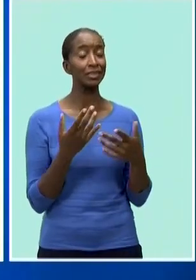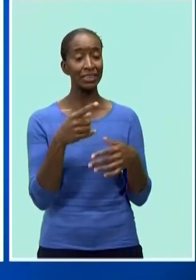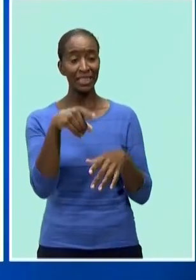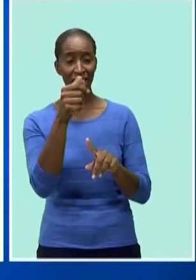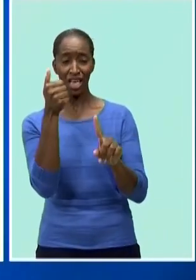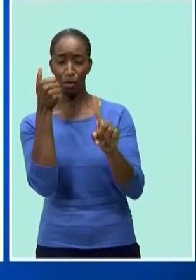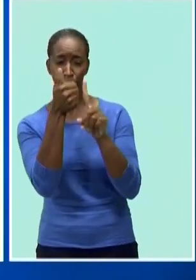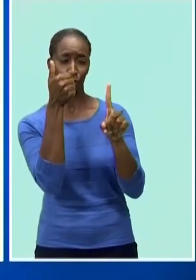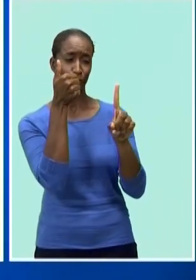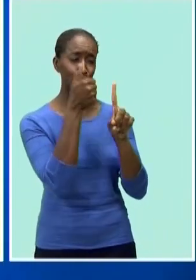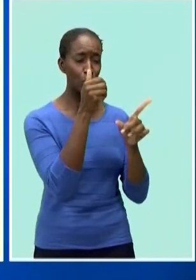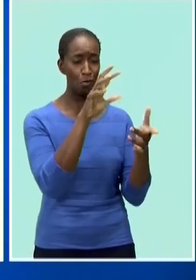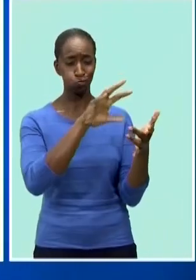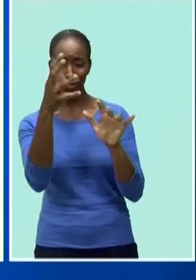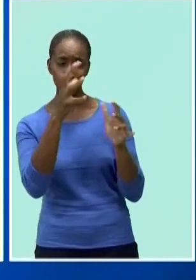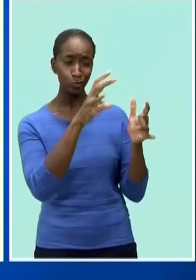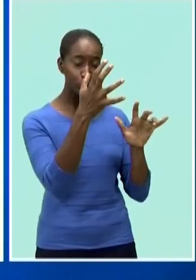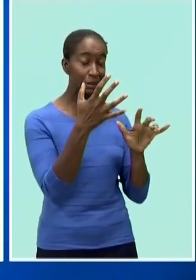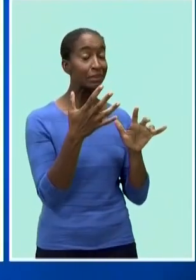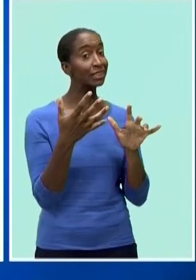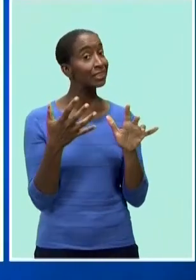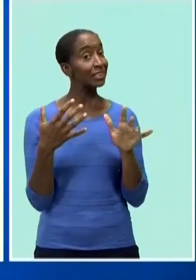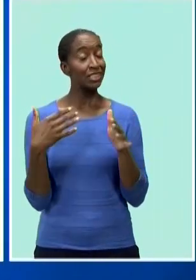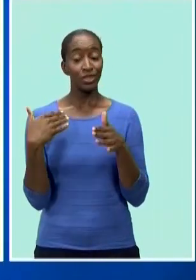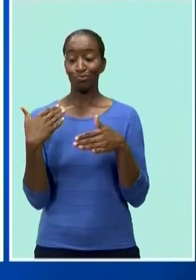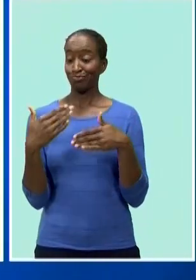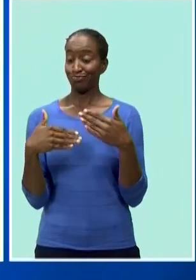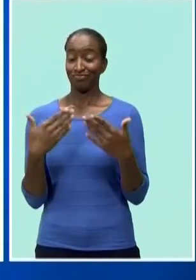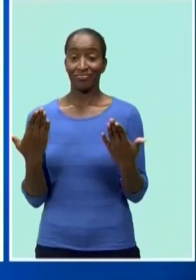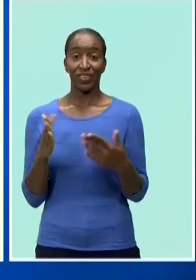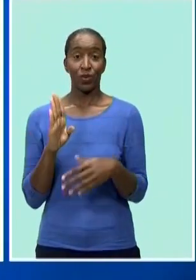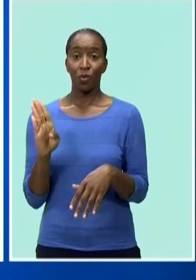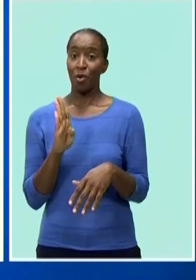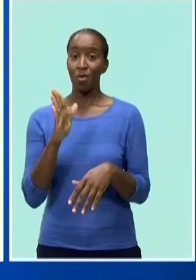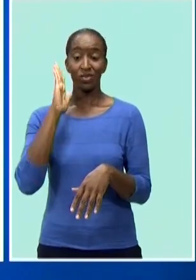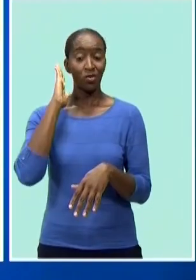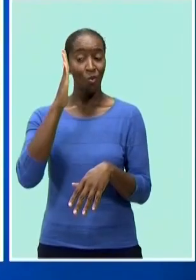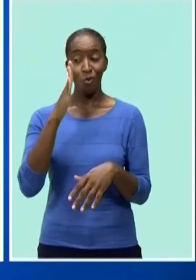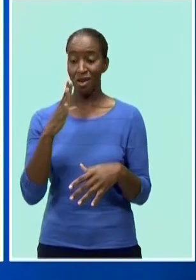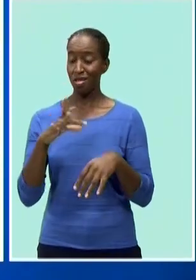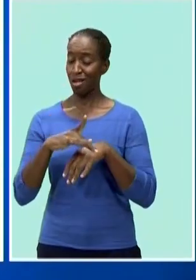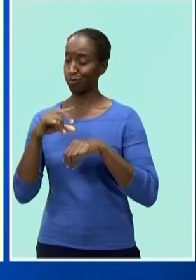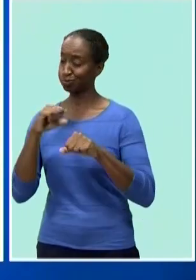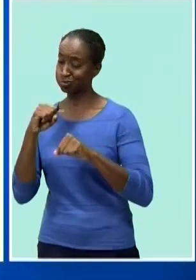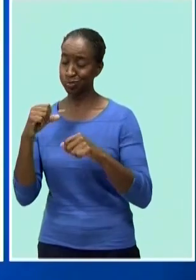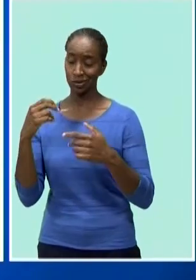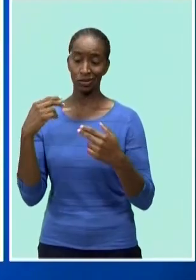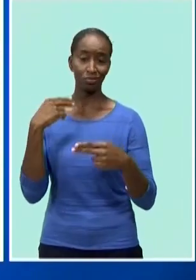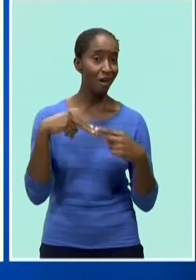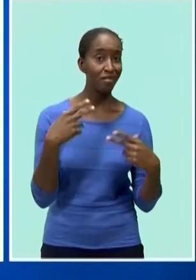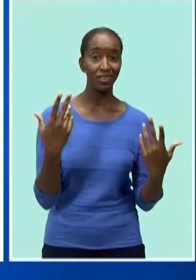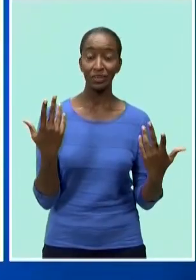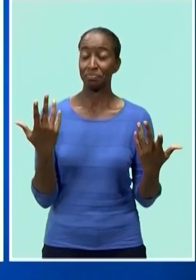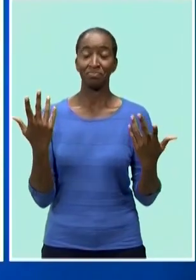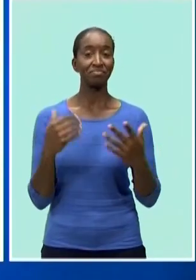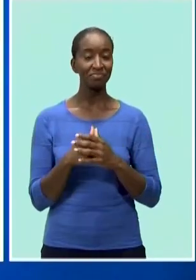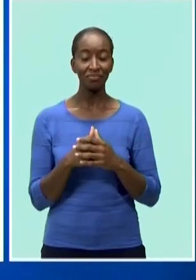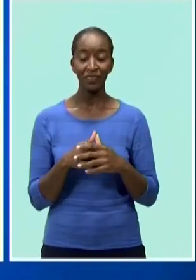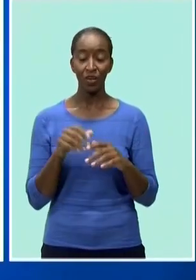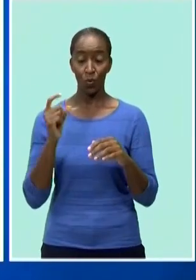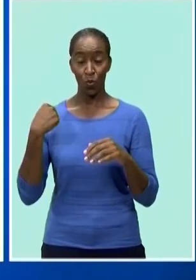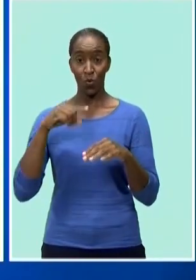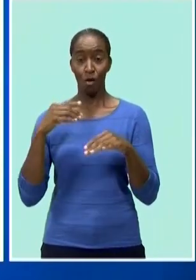before something of significance hits us. We can't stop it from hitting. What we can do is prepare ourselves for it